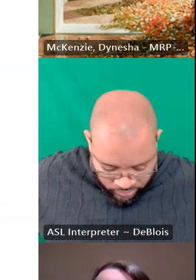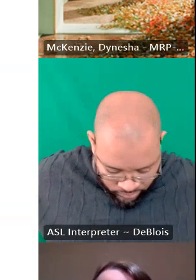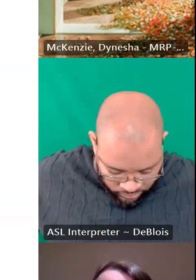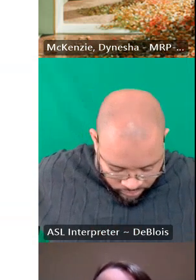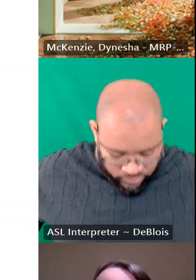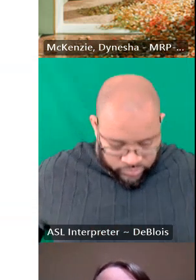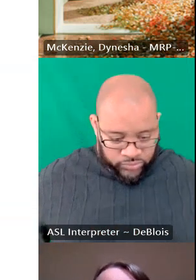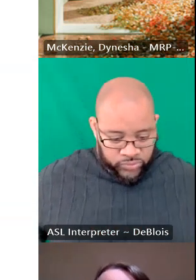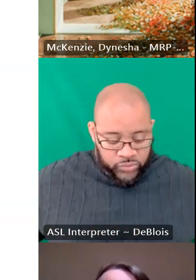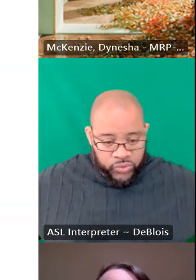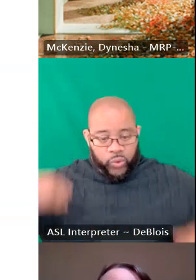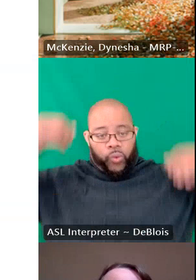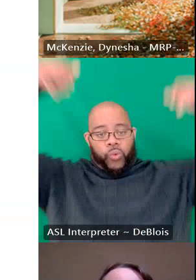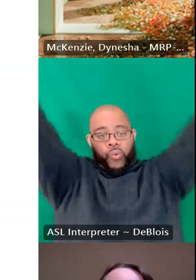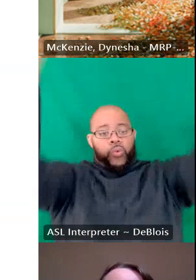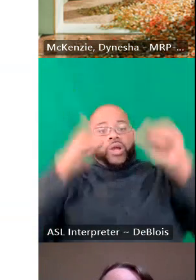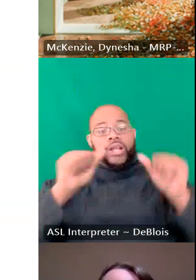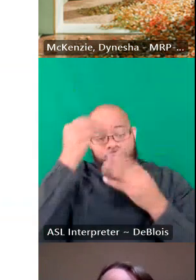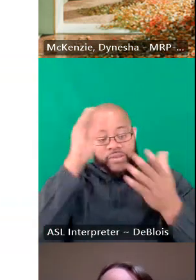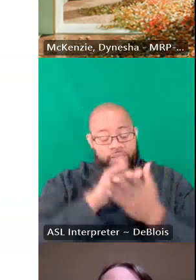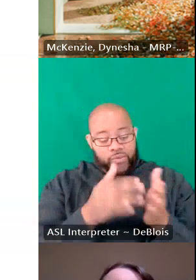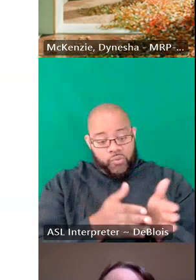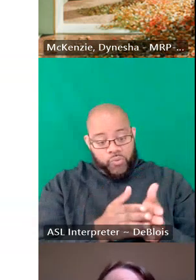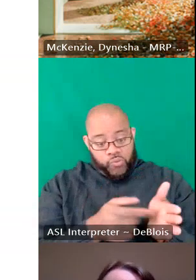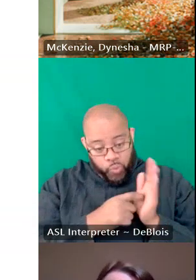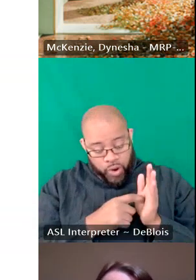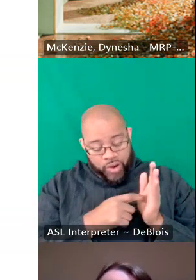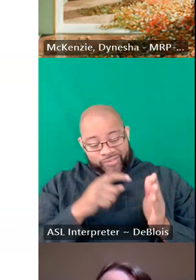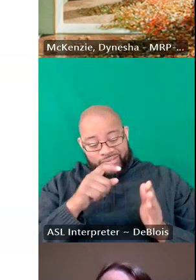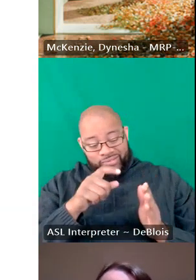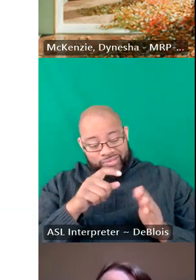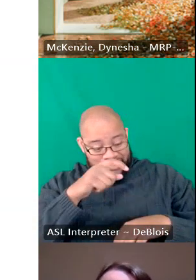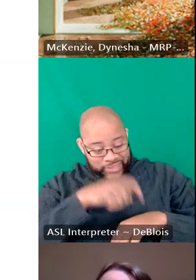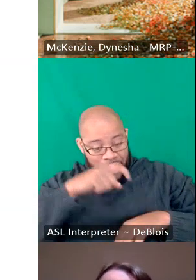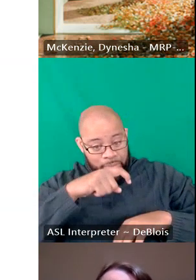So any info that is required, and then the timing of getting